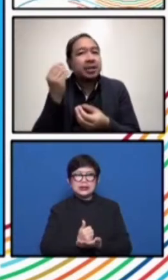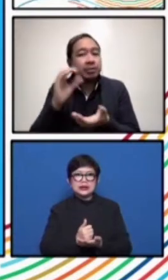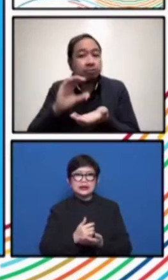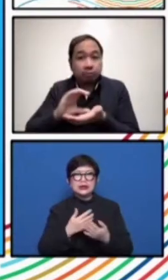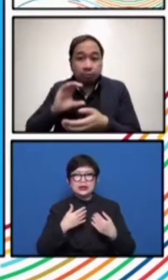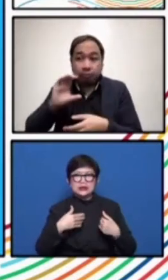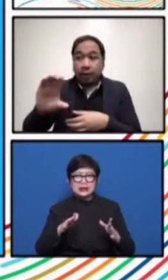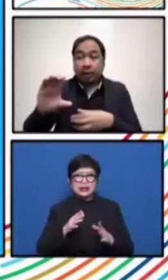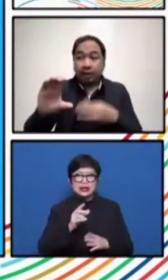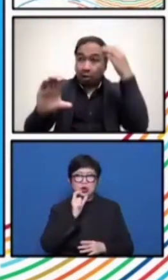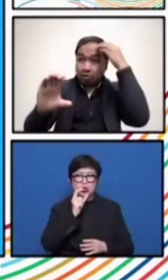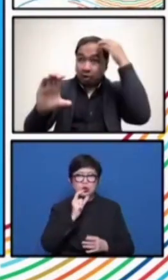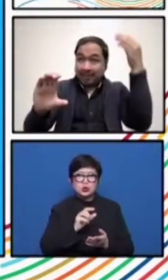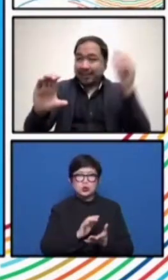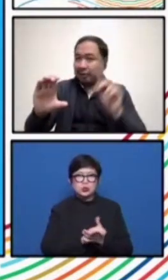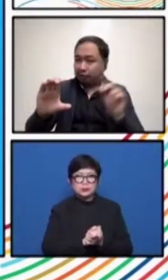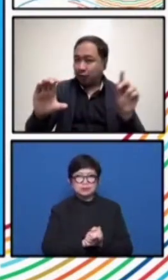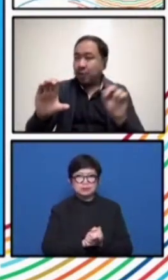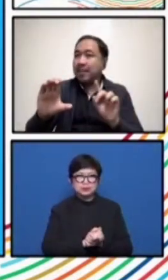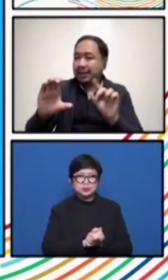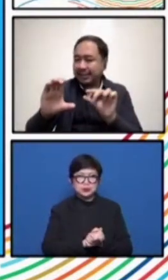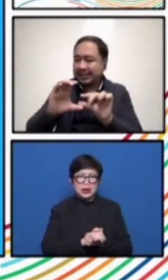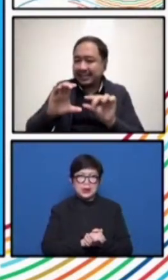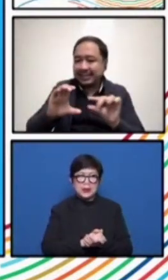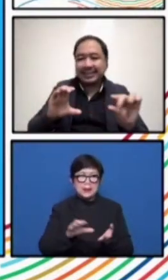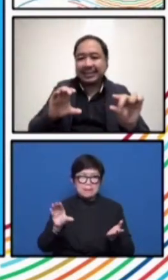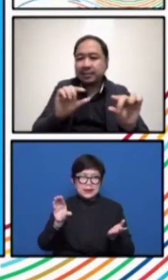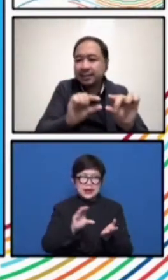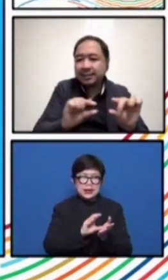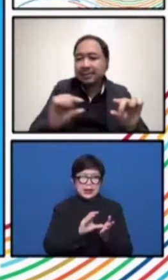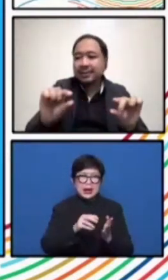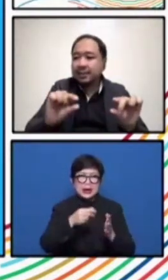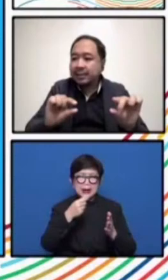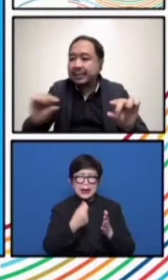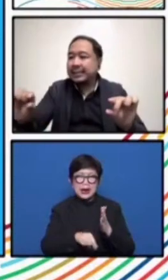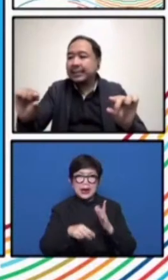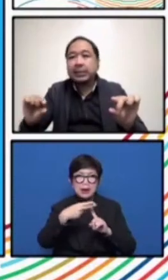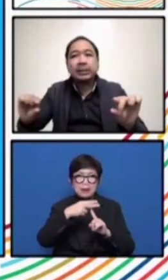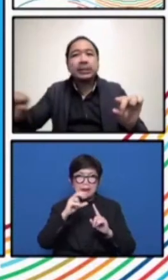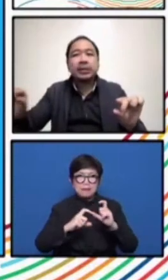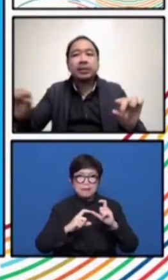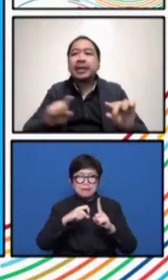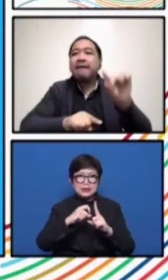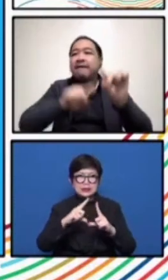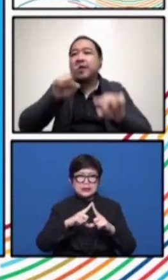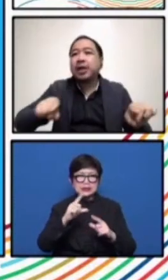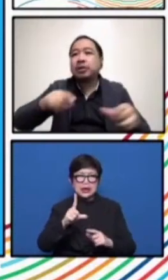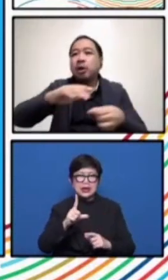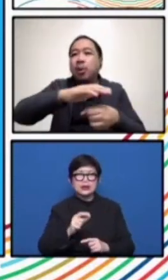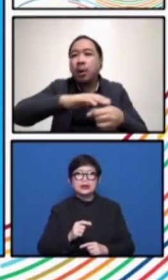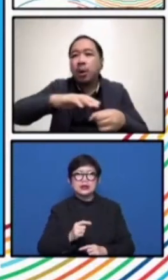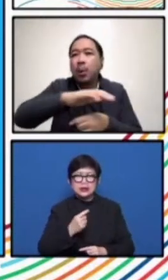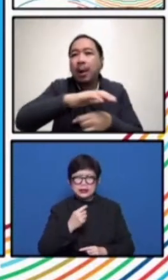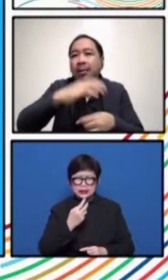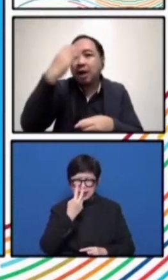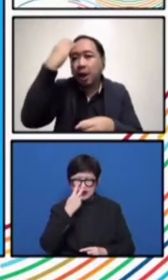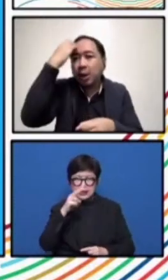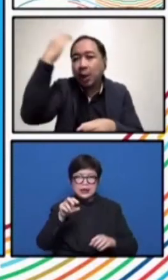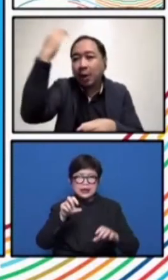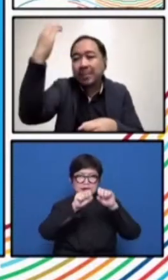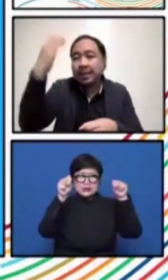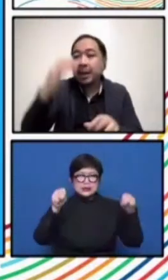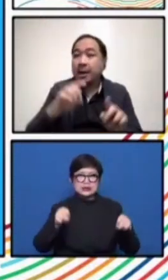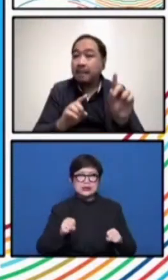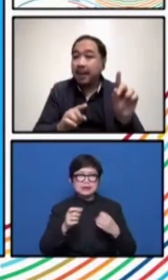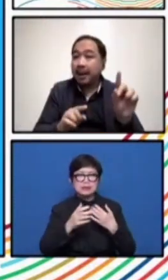responsibility of care and support systems being delegated to local authorities with not always